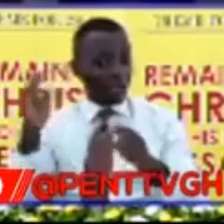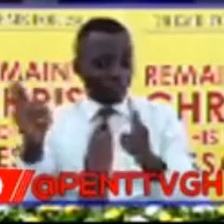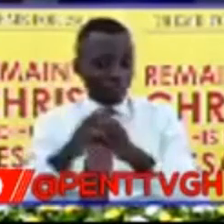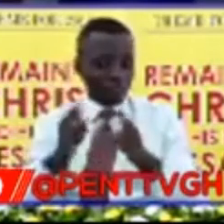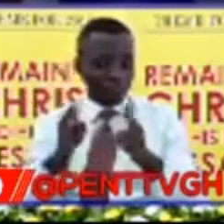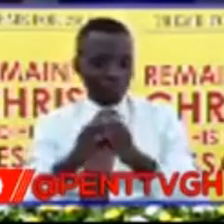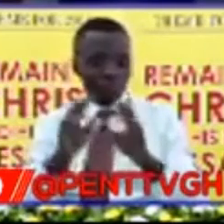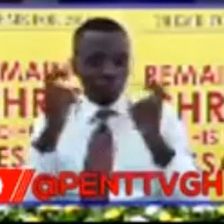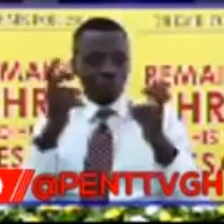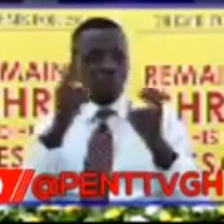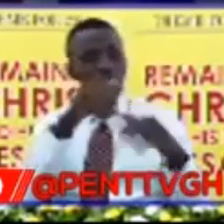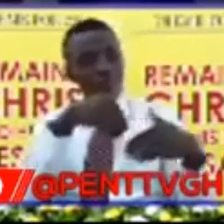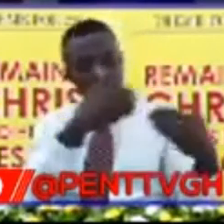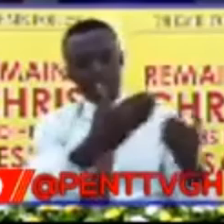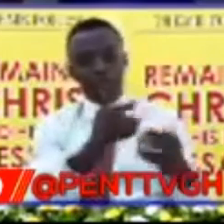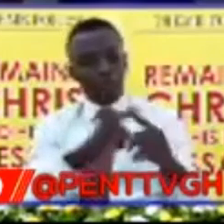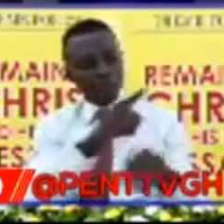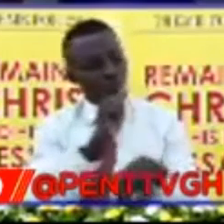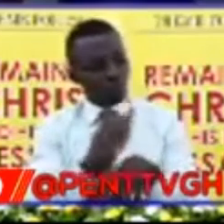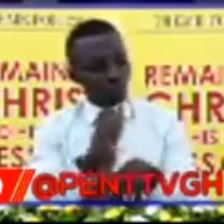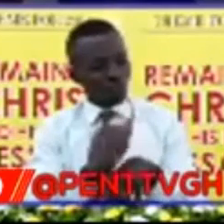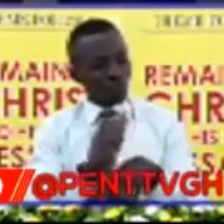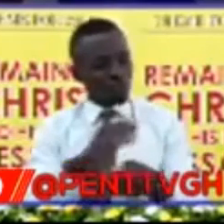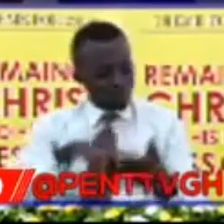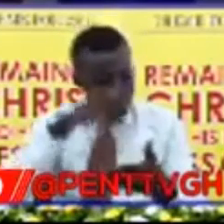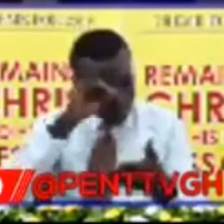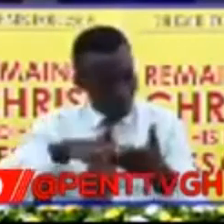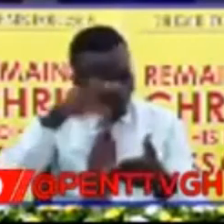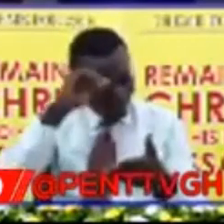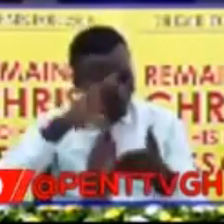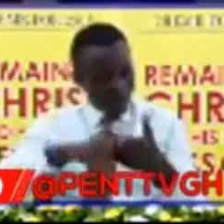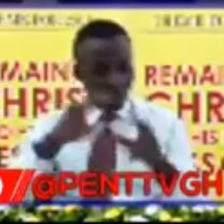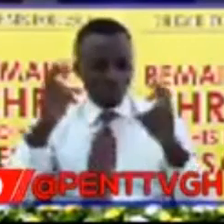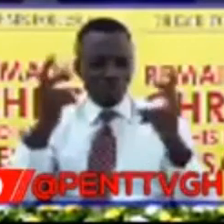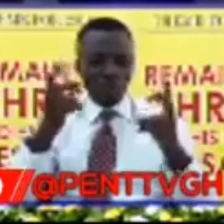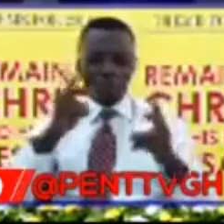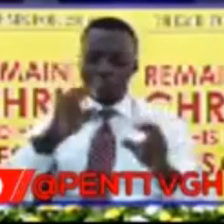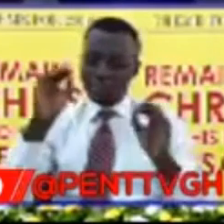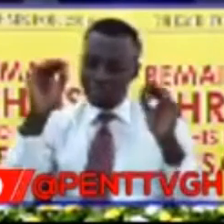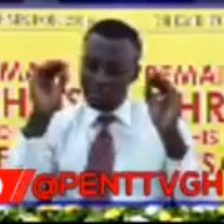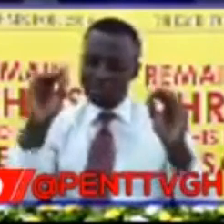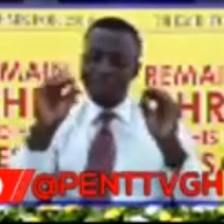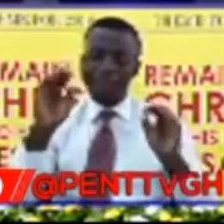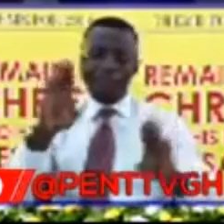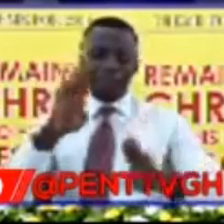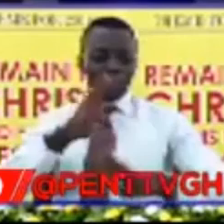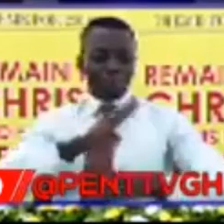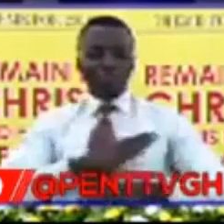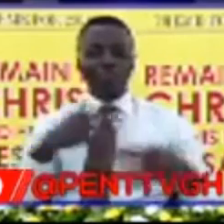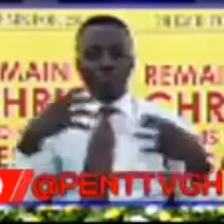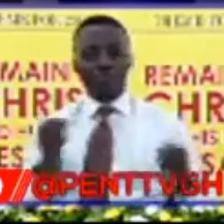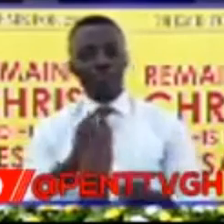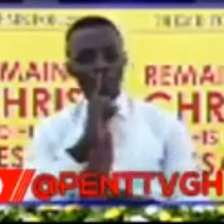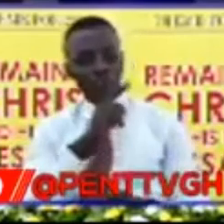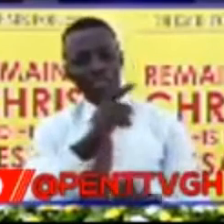told you, you can see that he has done diligence to the subject. And it appears that he was the right person